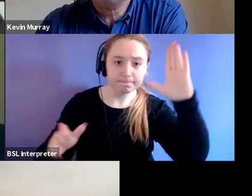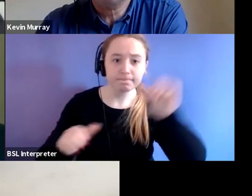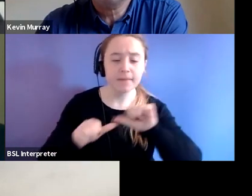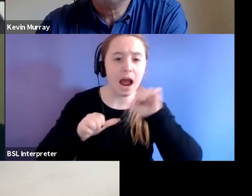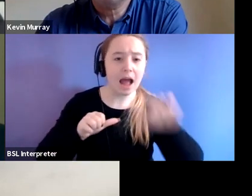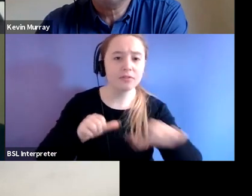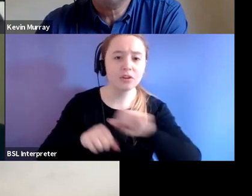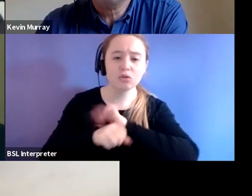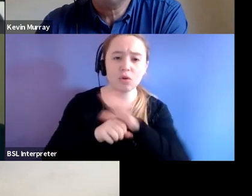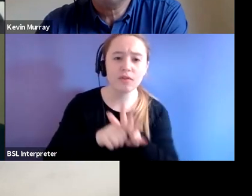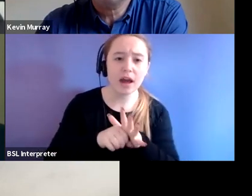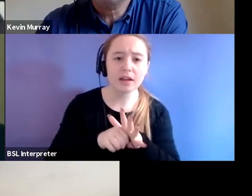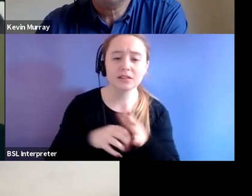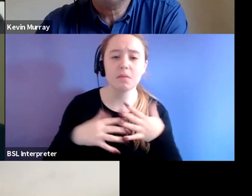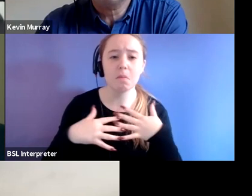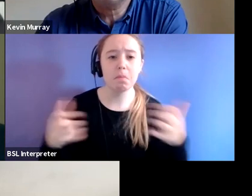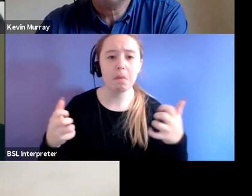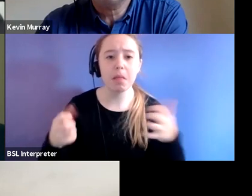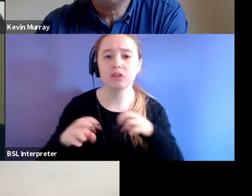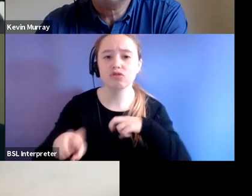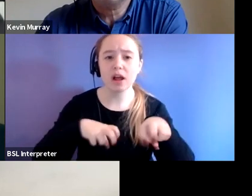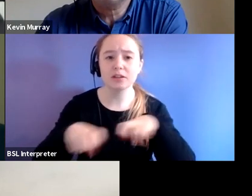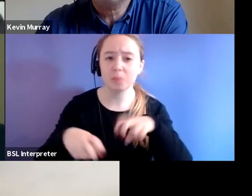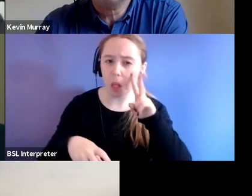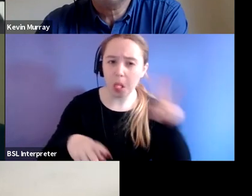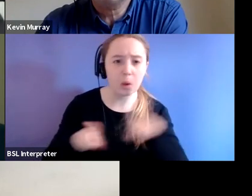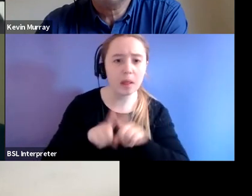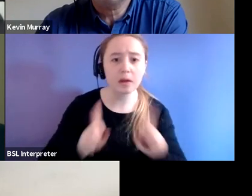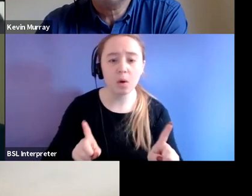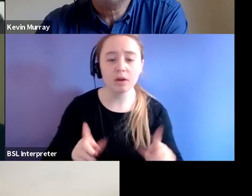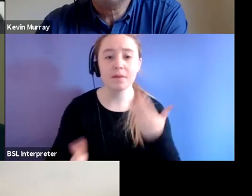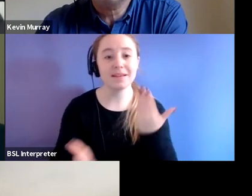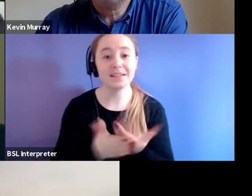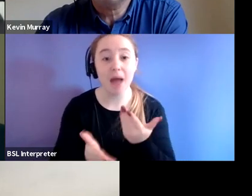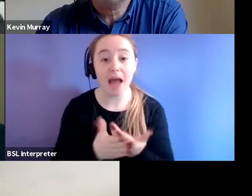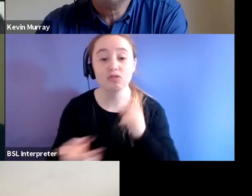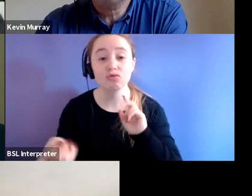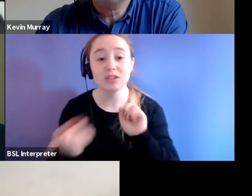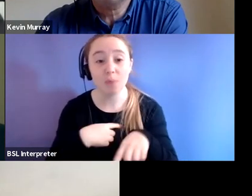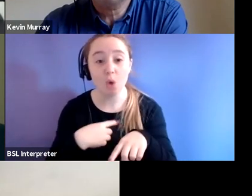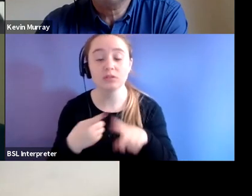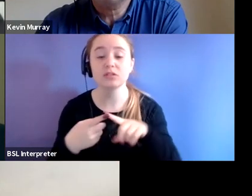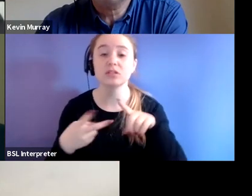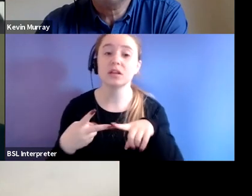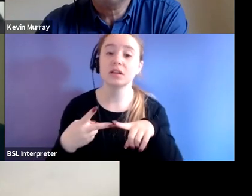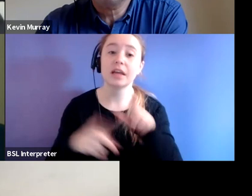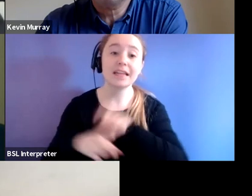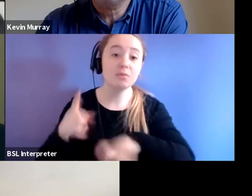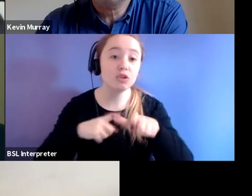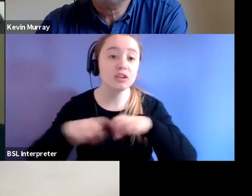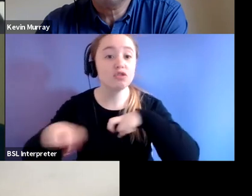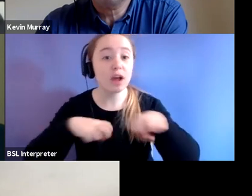be. Possibly it could involve more demand responsive transport, community transport, maybe